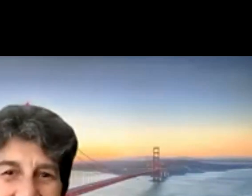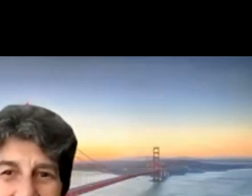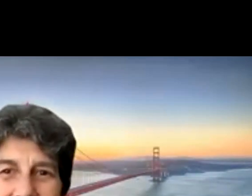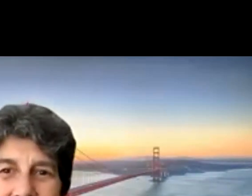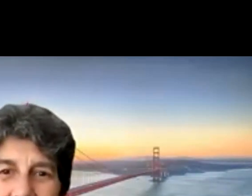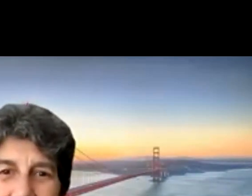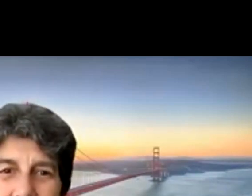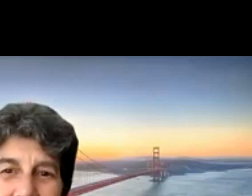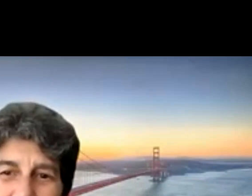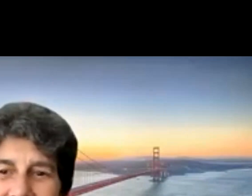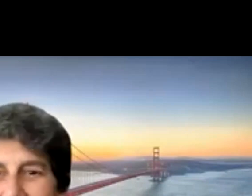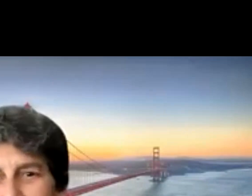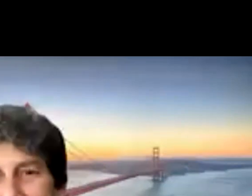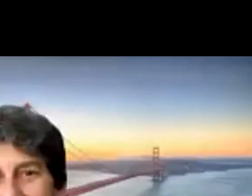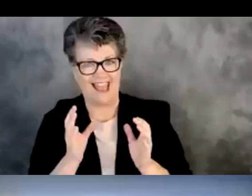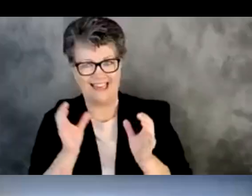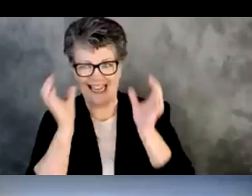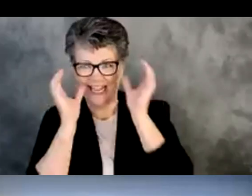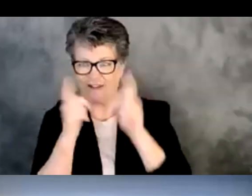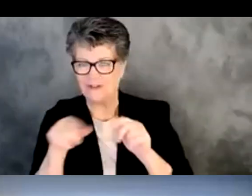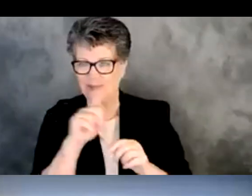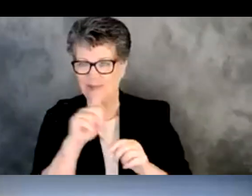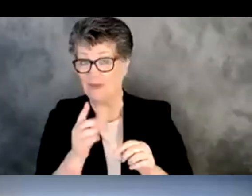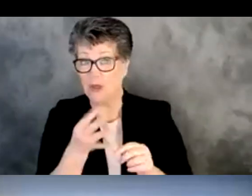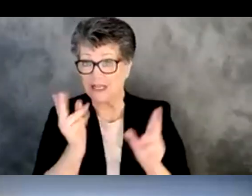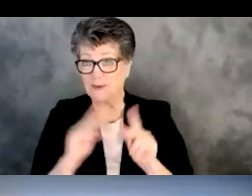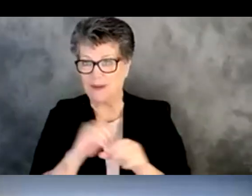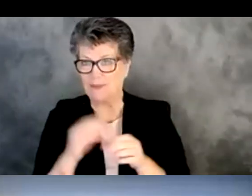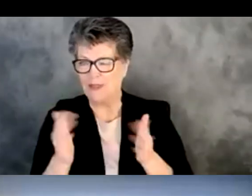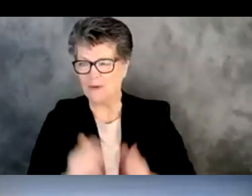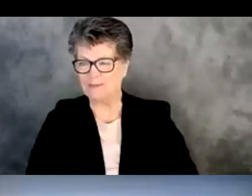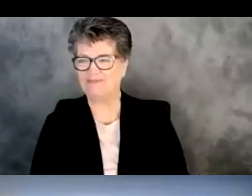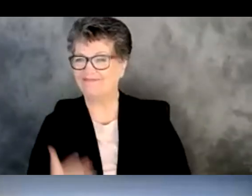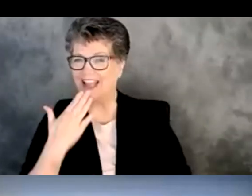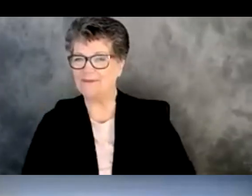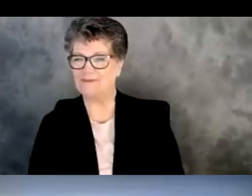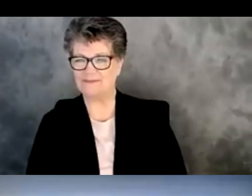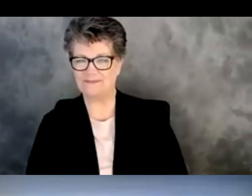representatives can hear from you, the experts in the room. Thank you.